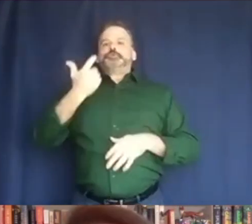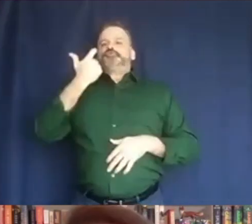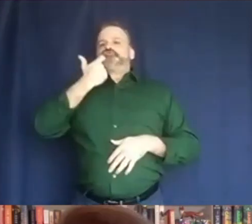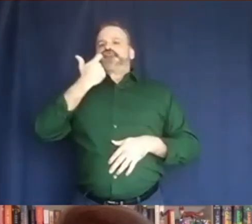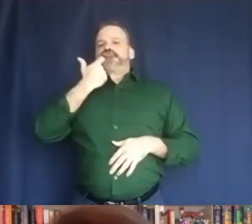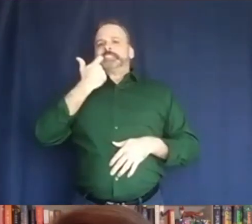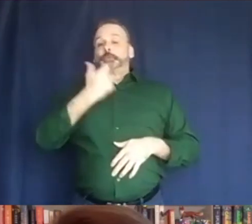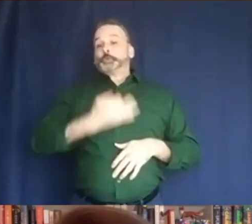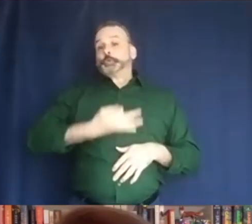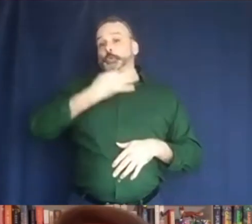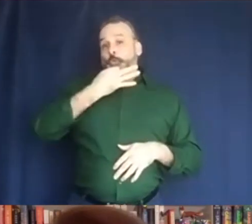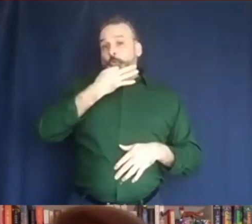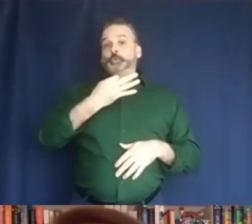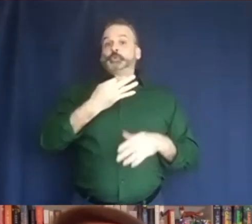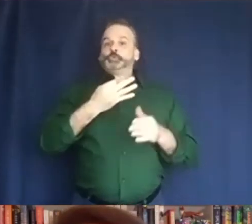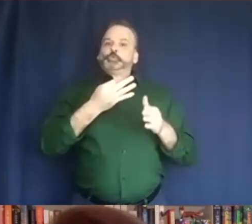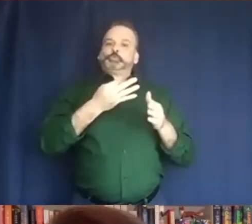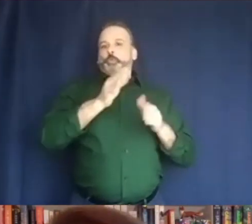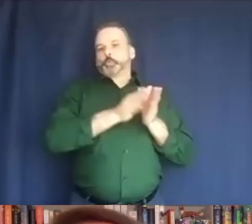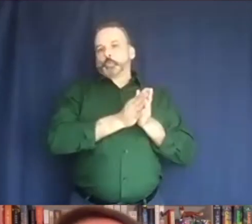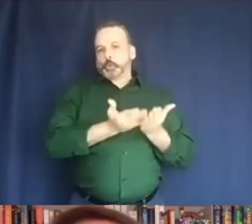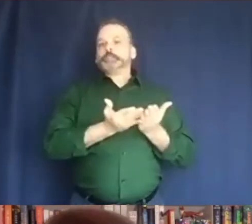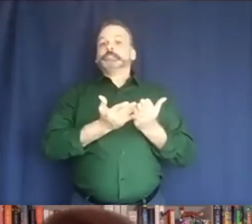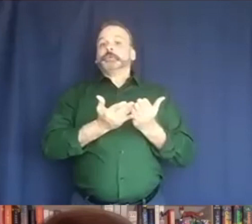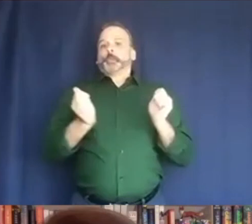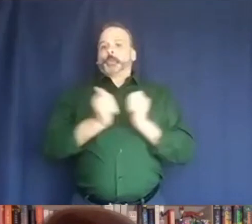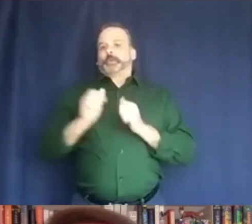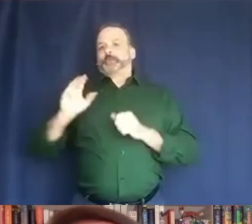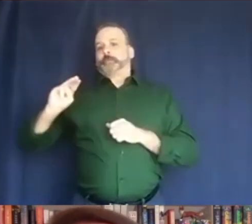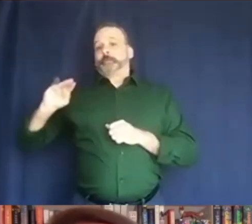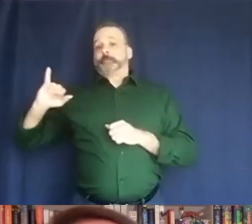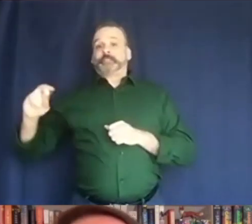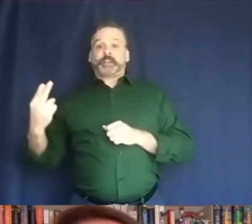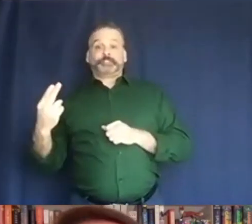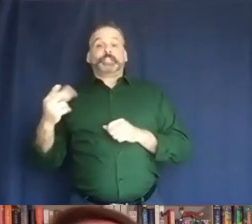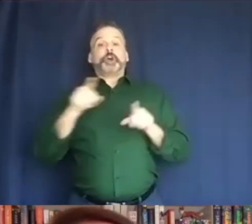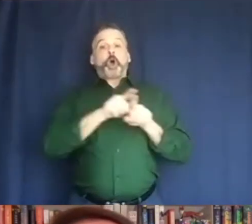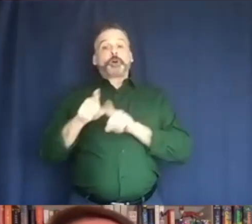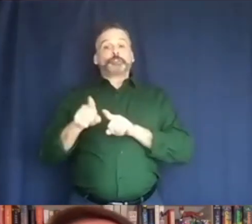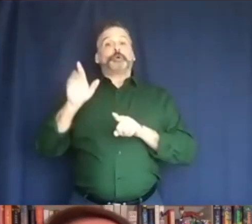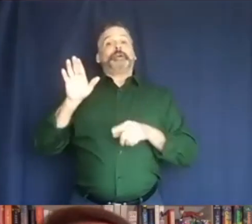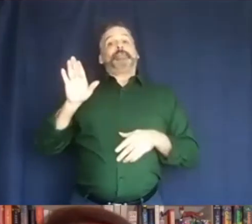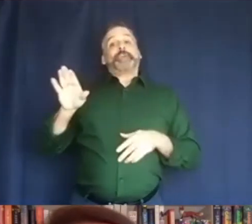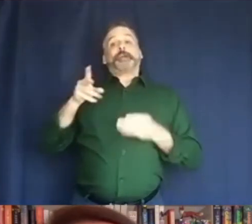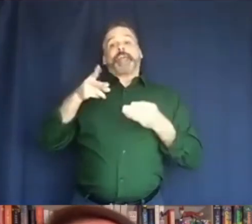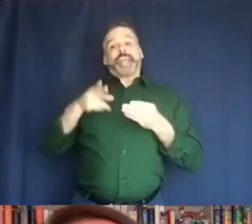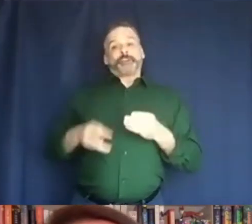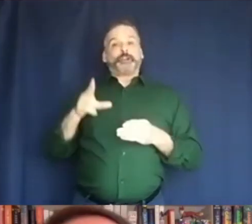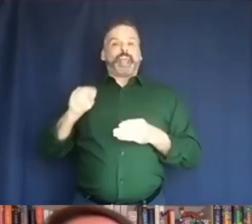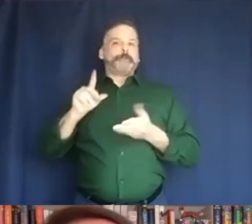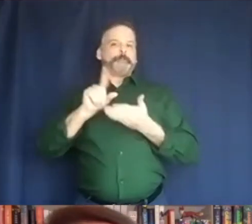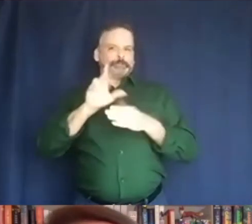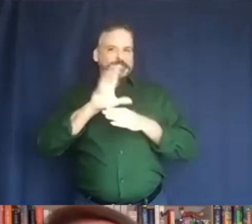soonest upcoming work that features mythology, and also to make their editors and publicists happy to tell the audience at